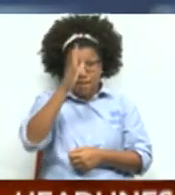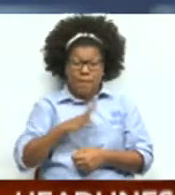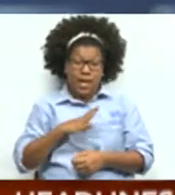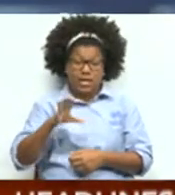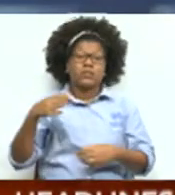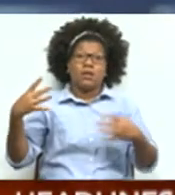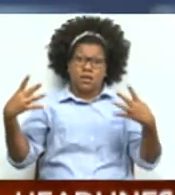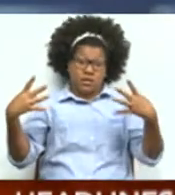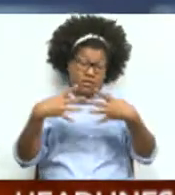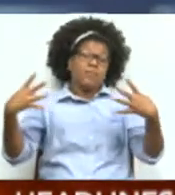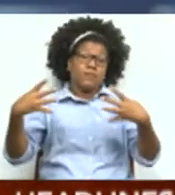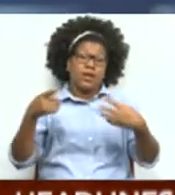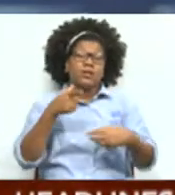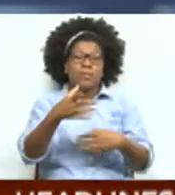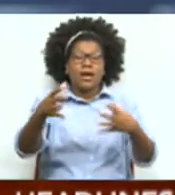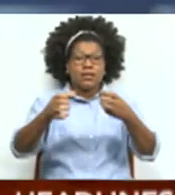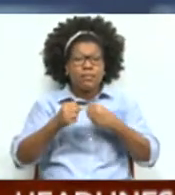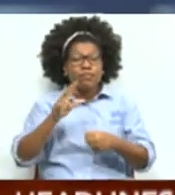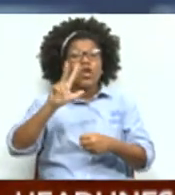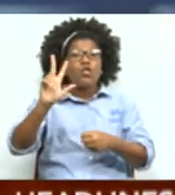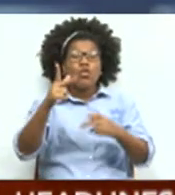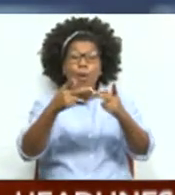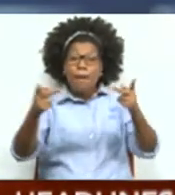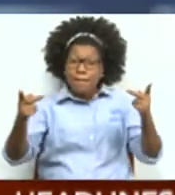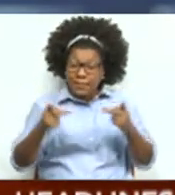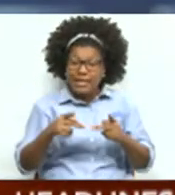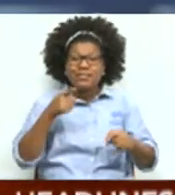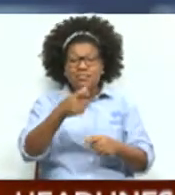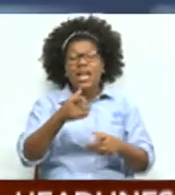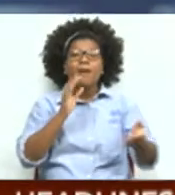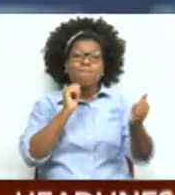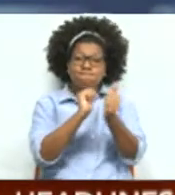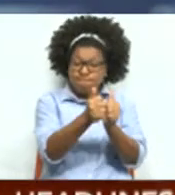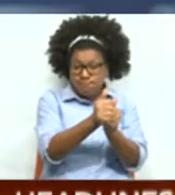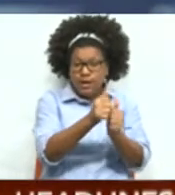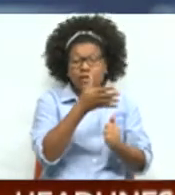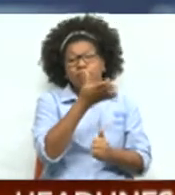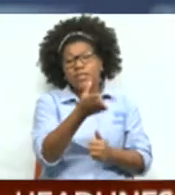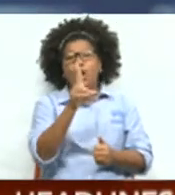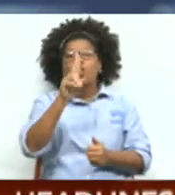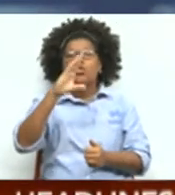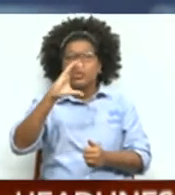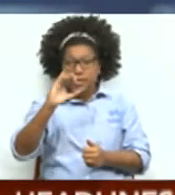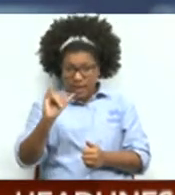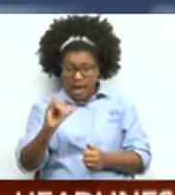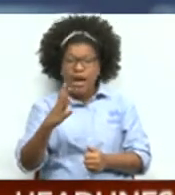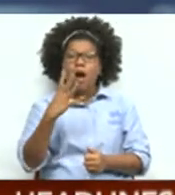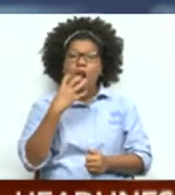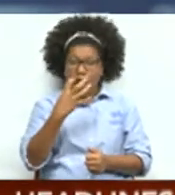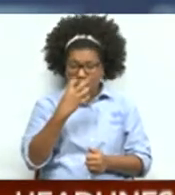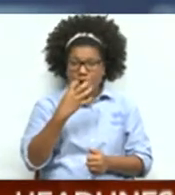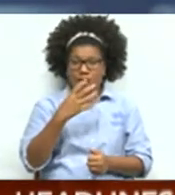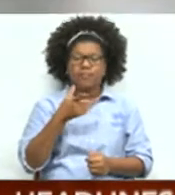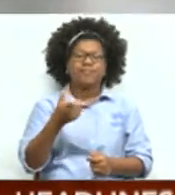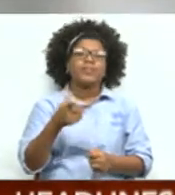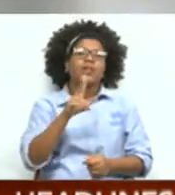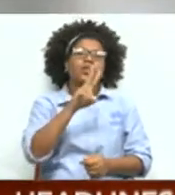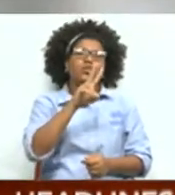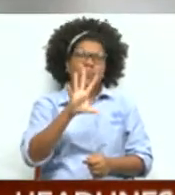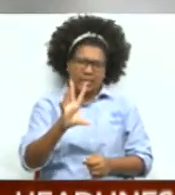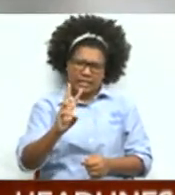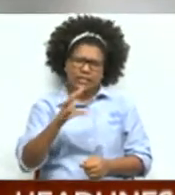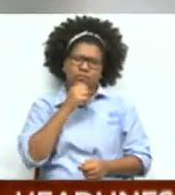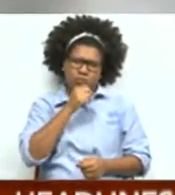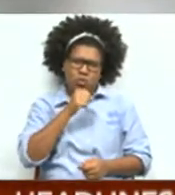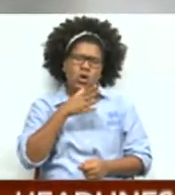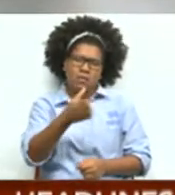in the men's match sprint at the UCI Track Cycling Nations Cup in Hong Kong. The 26-year-old Gasparilla-born Paul